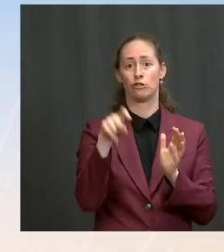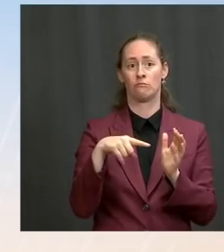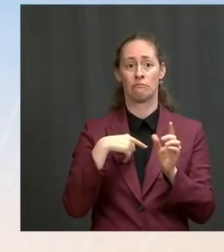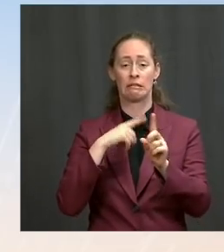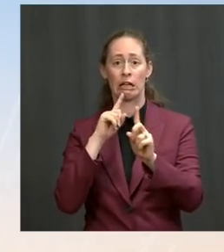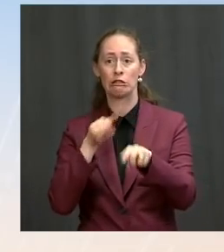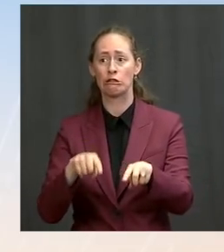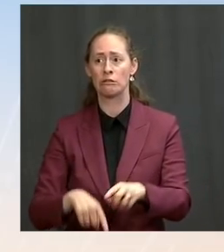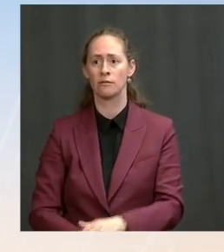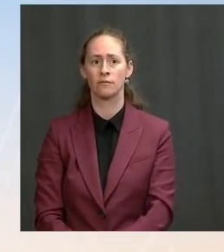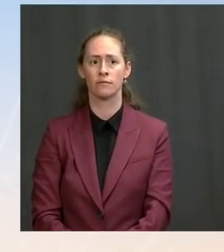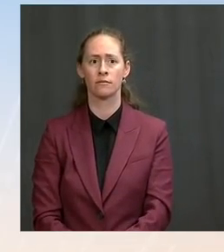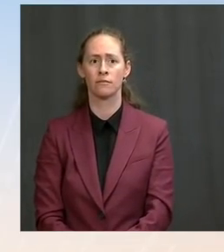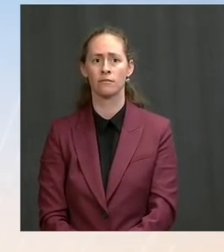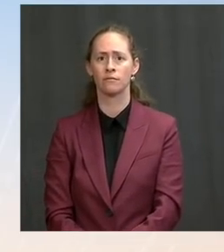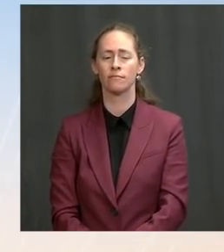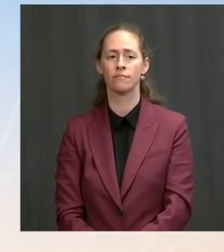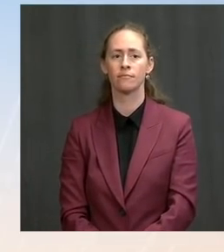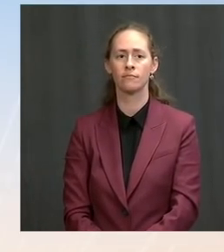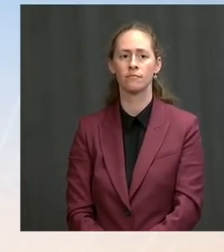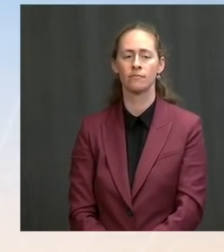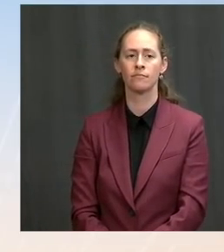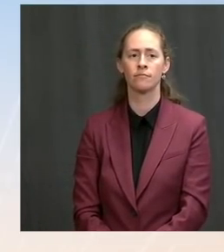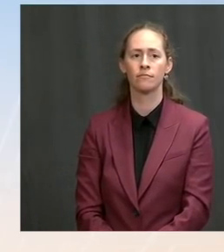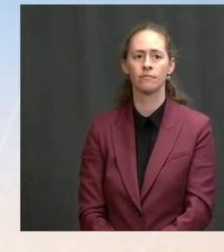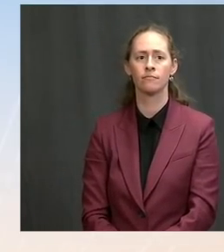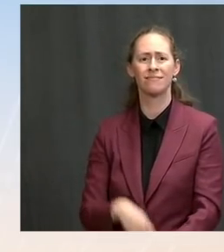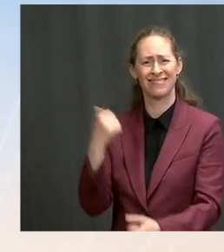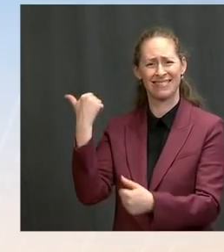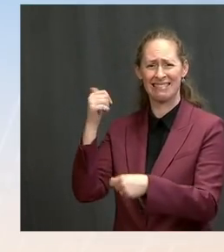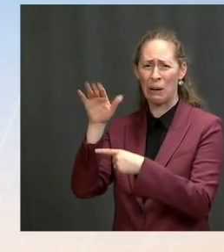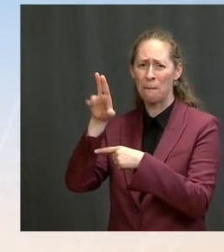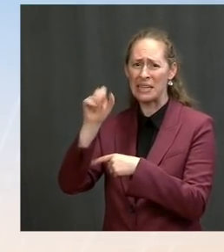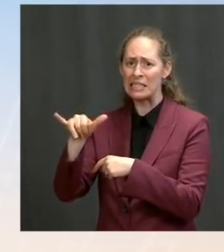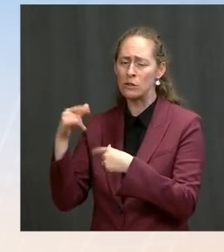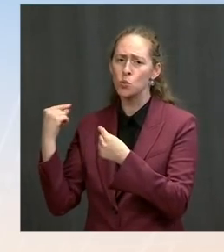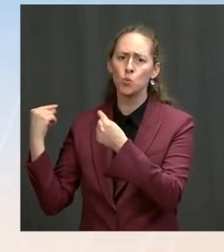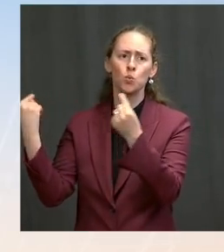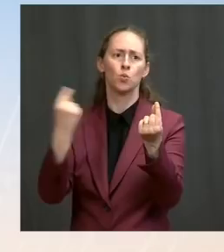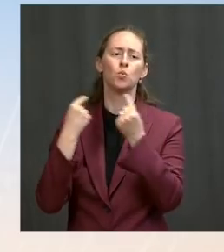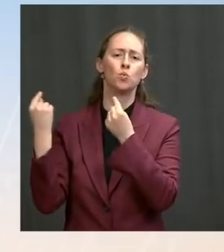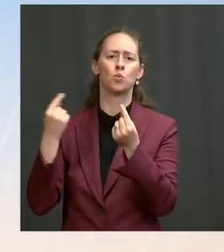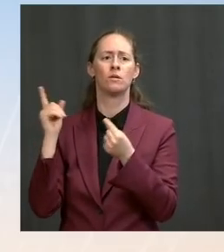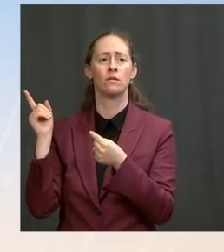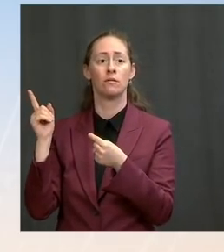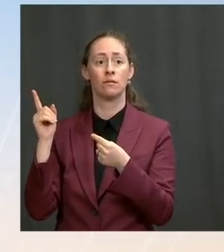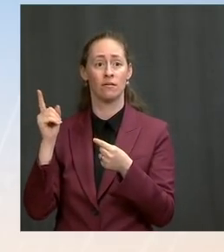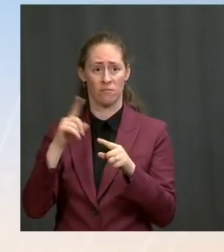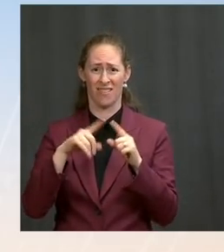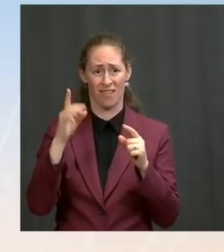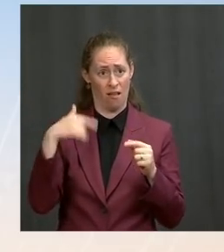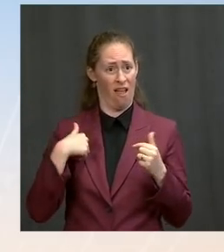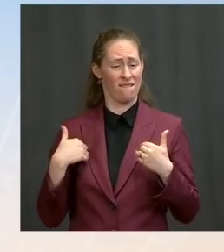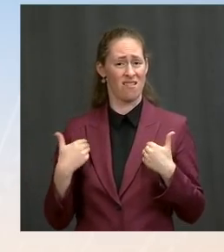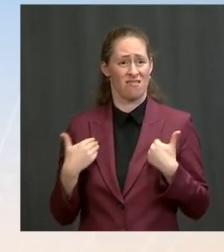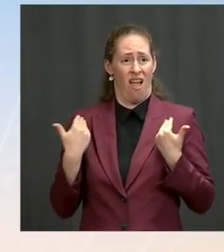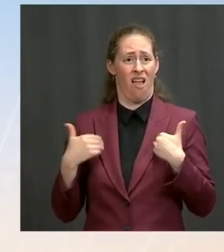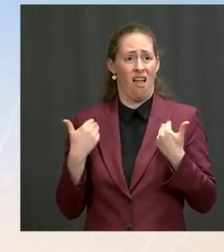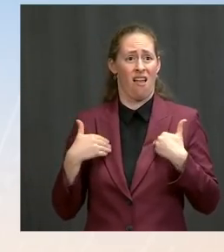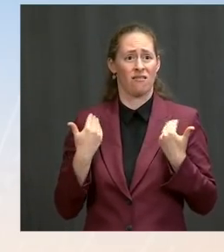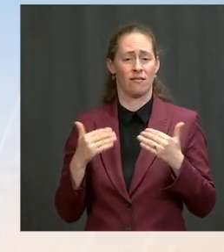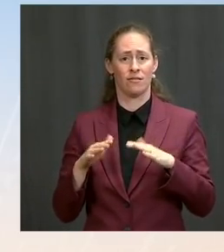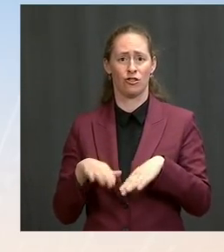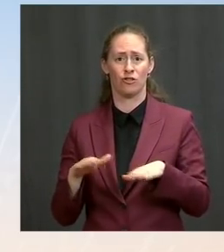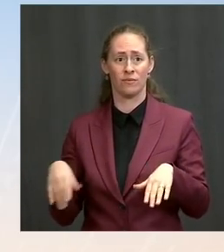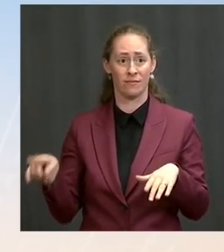watching the the president has been a bit busy, but as a person with young children, I don't have many places to go. Go ahead, when I'm not with all